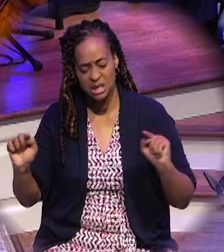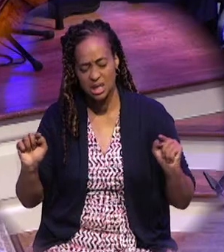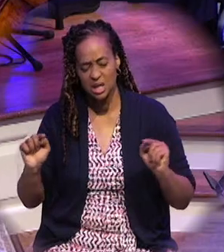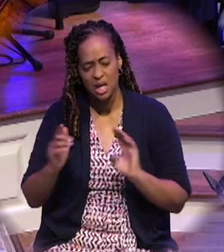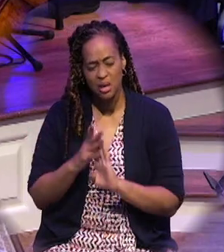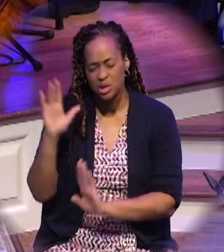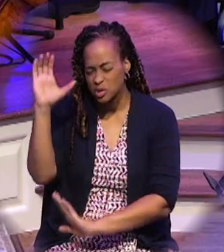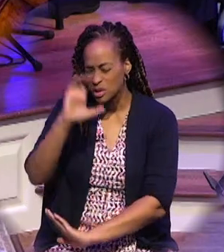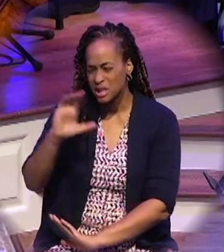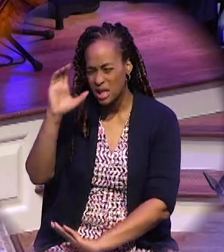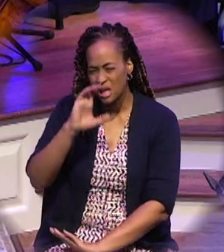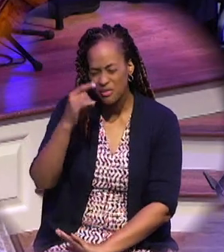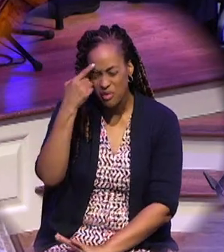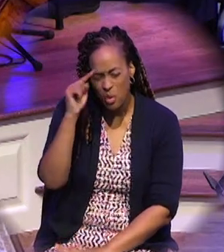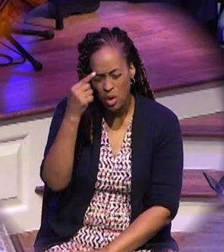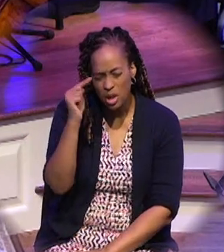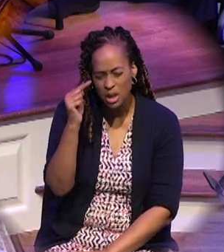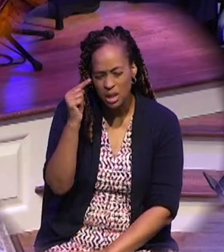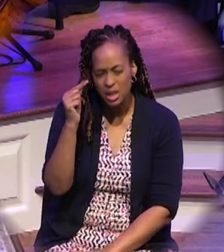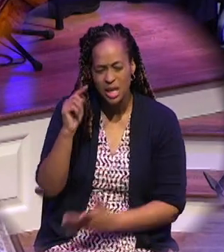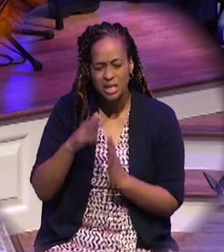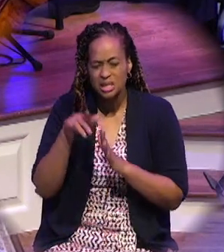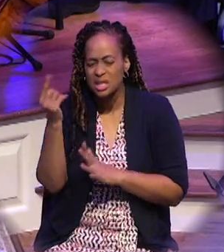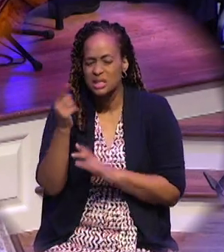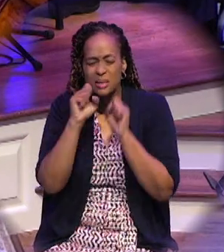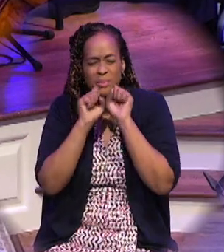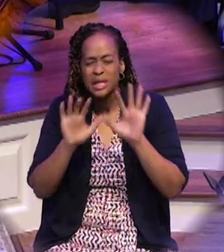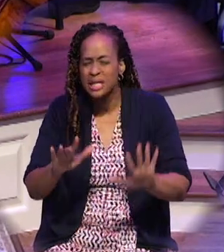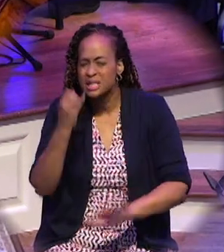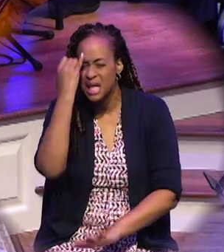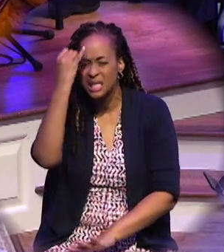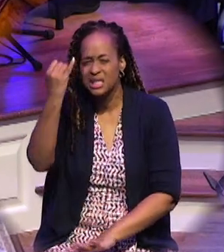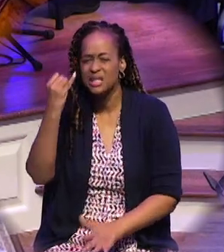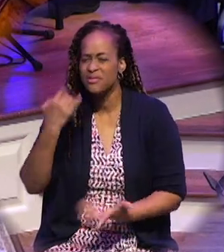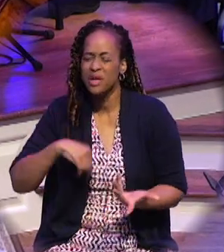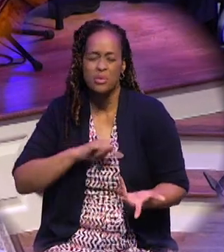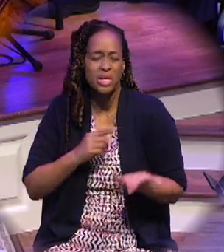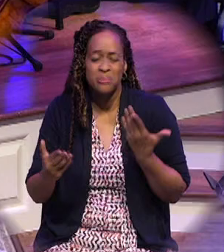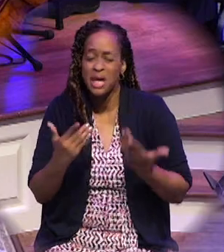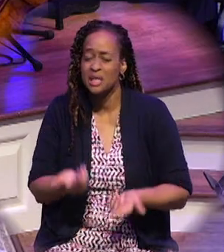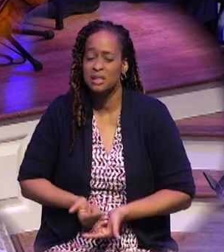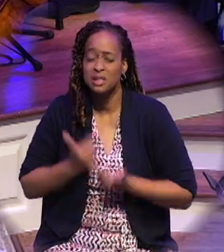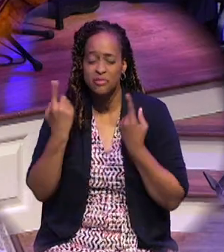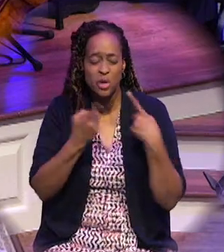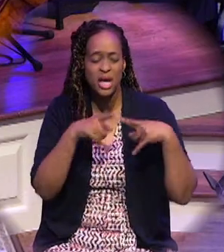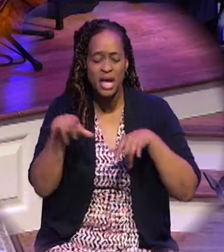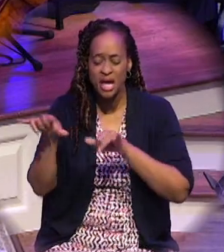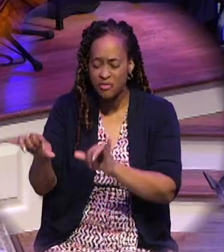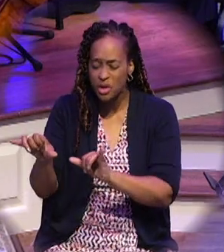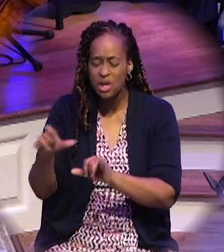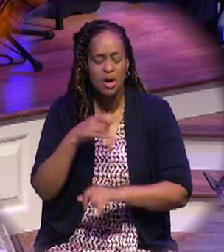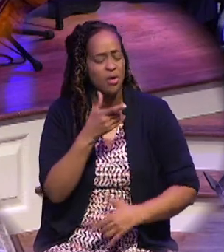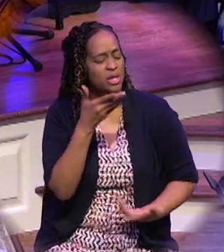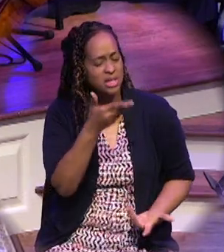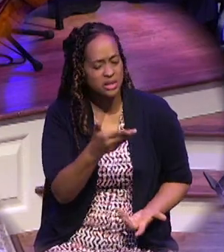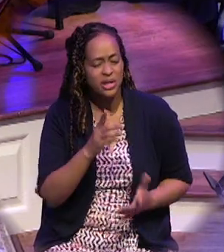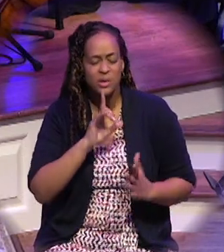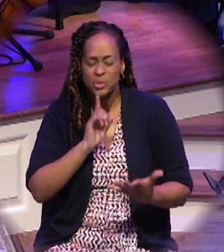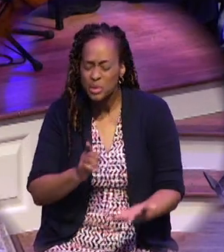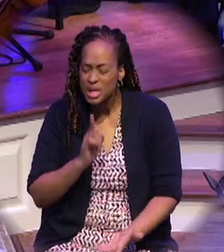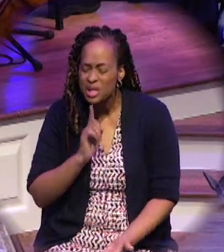looking for? Just this blessed idea that we somehow might live forever? Or is there